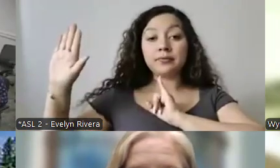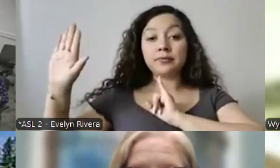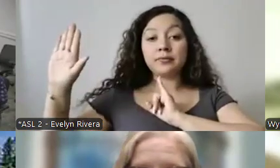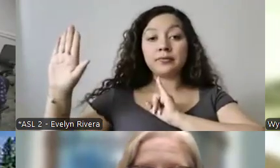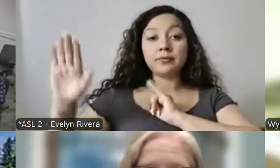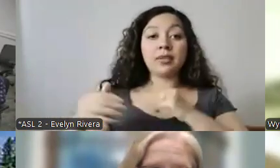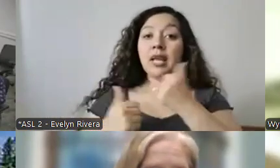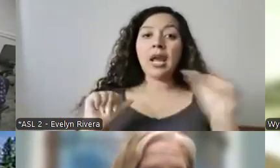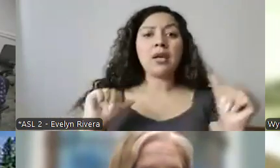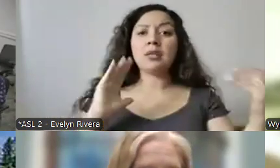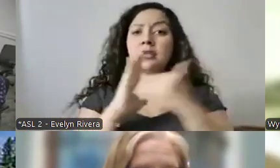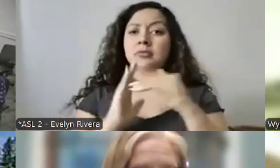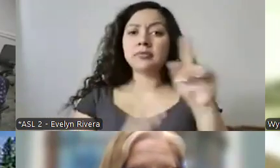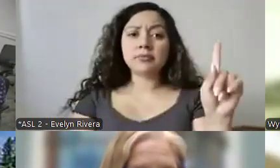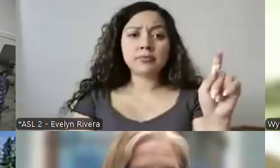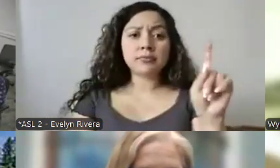Any opposed?